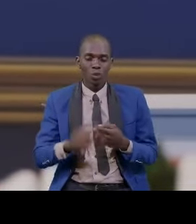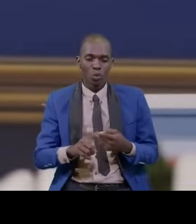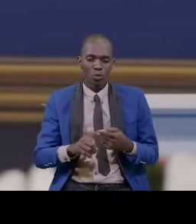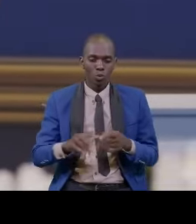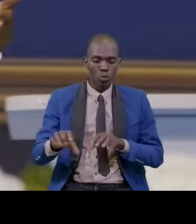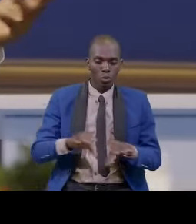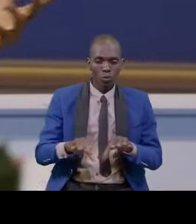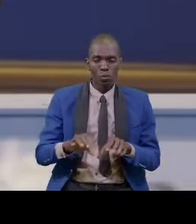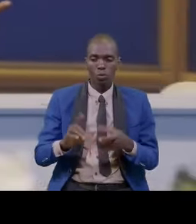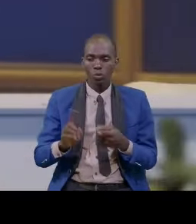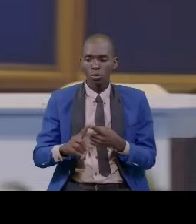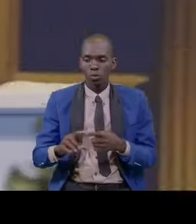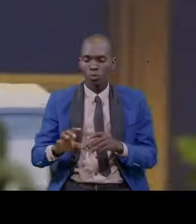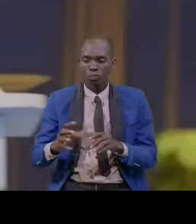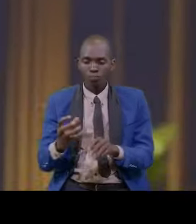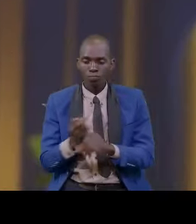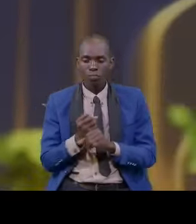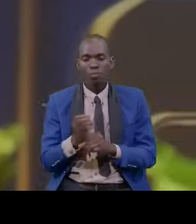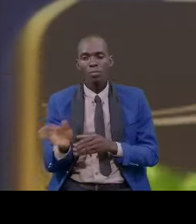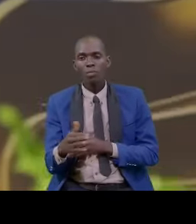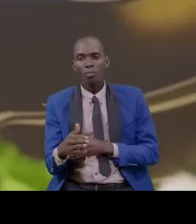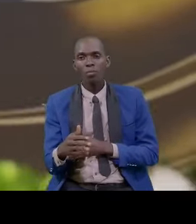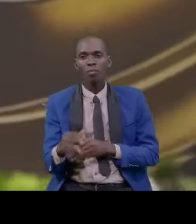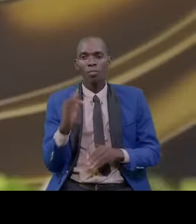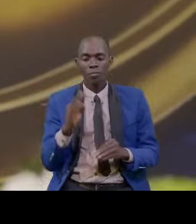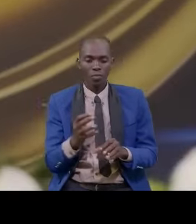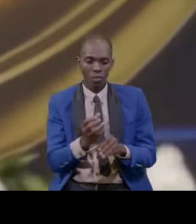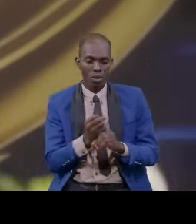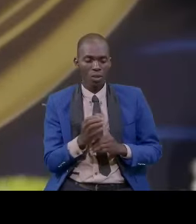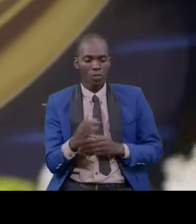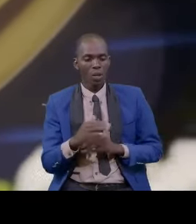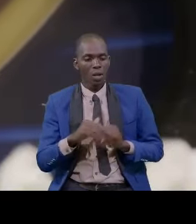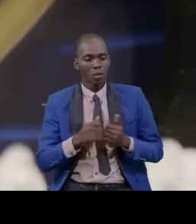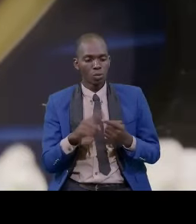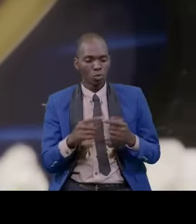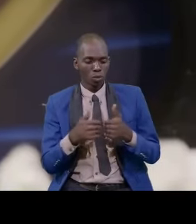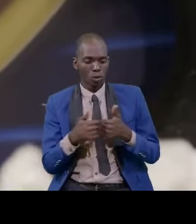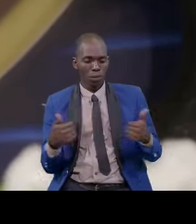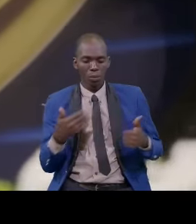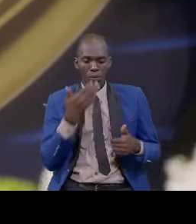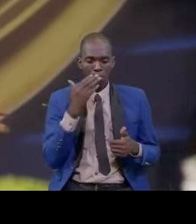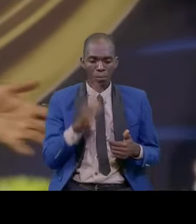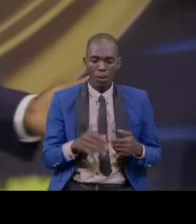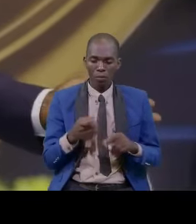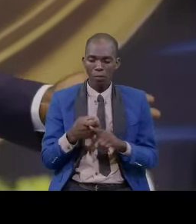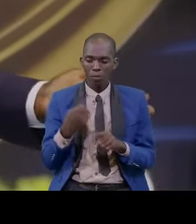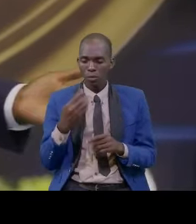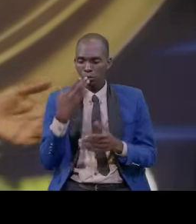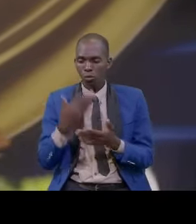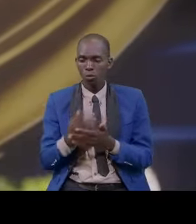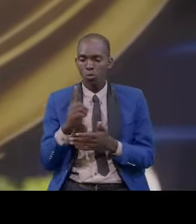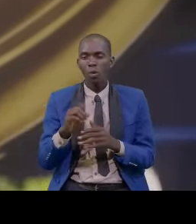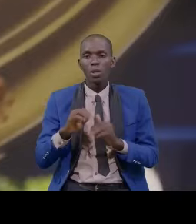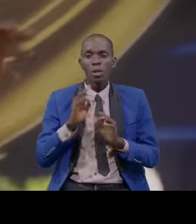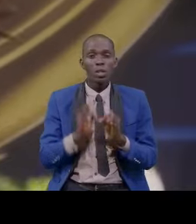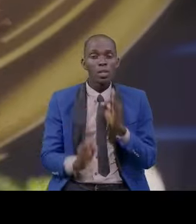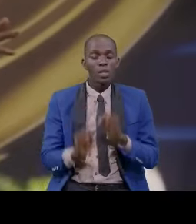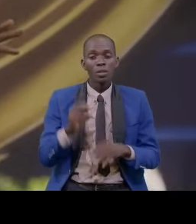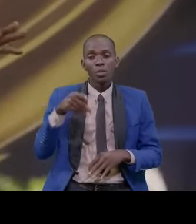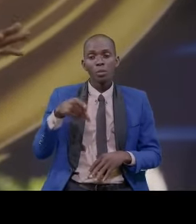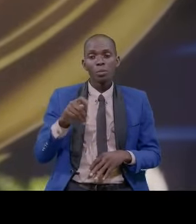fishing, how do you sort out the good ones and the bad ones? If Peter did not know that, how do you get the ones that are